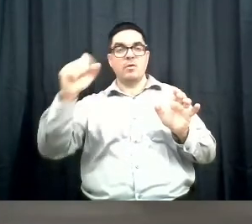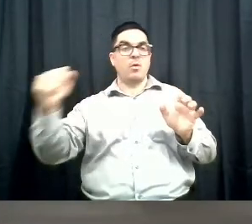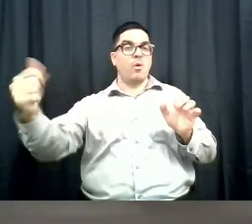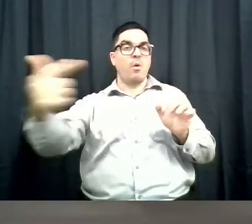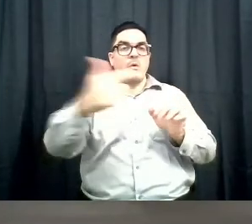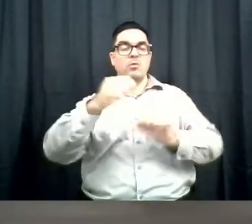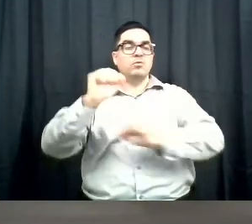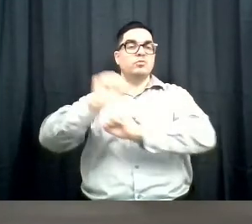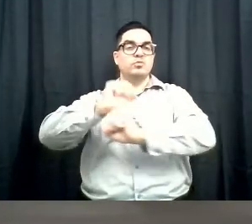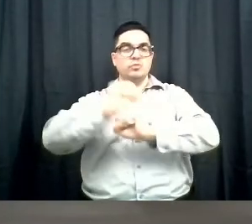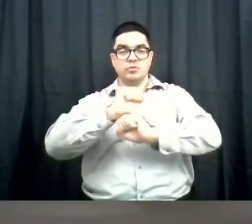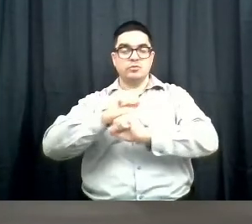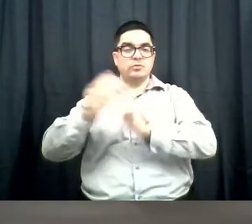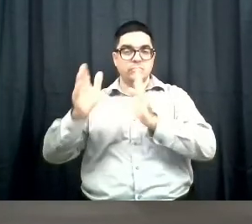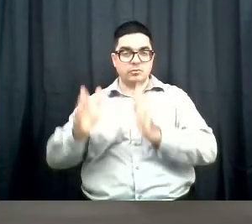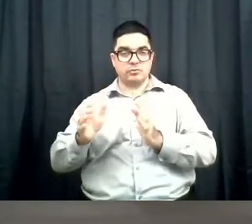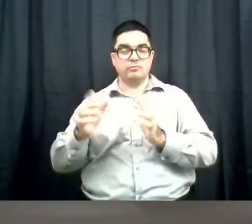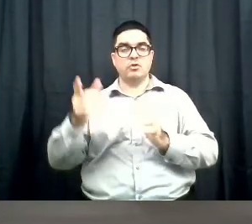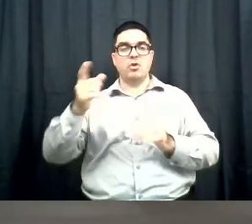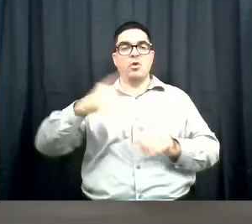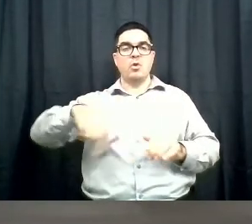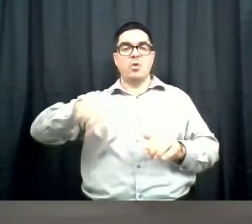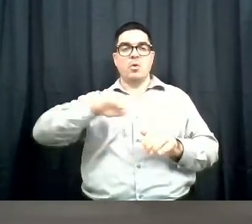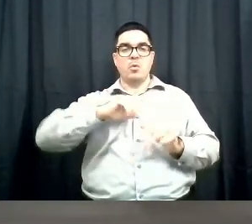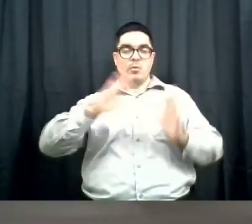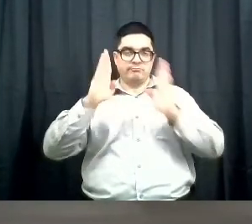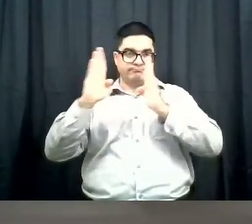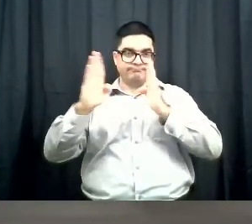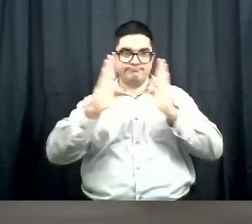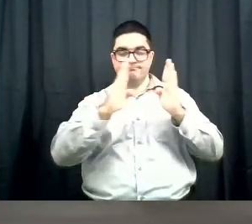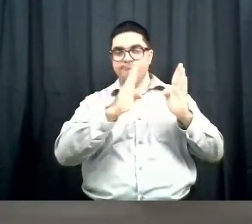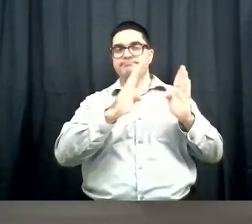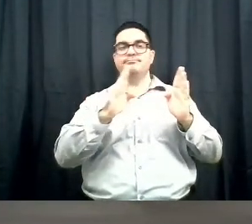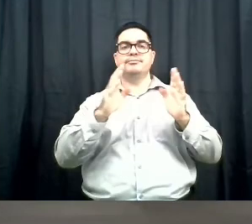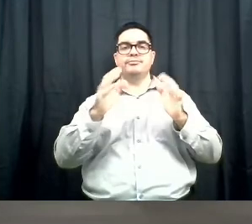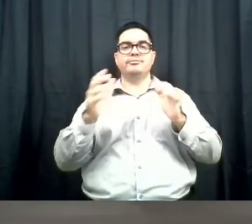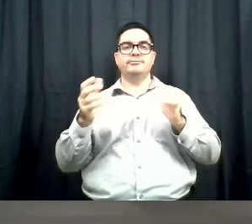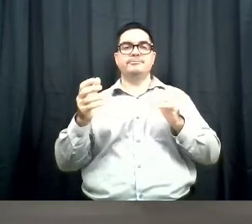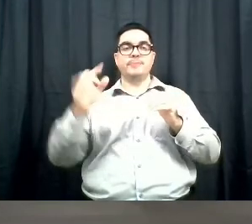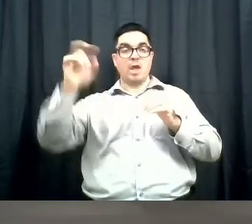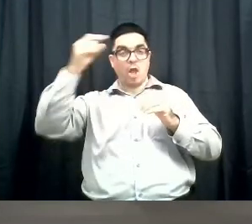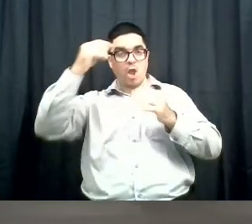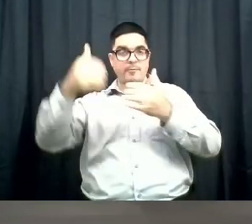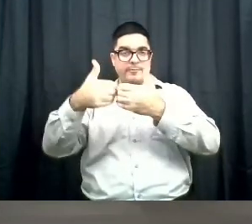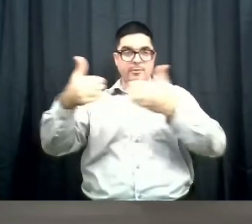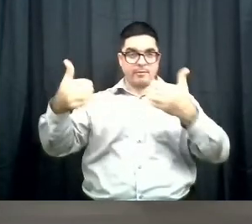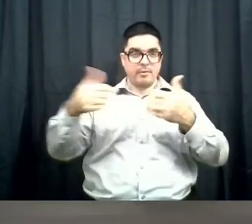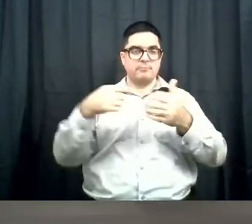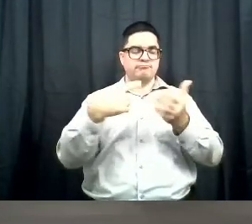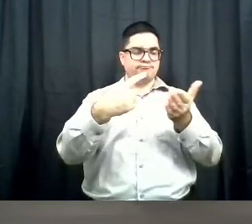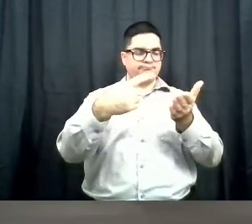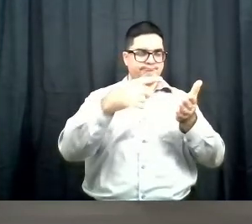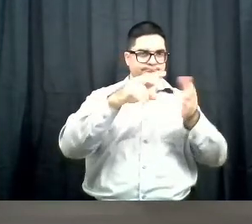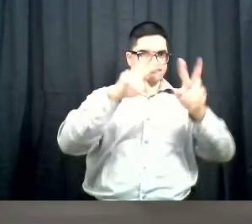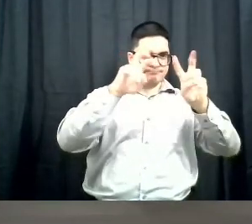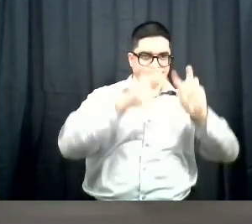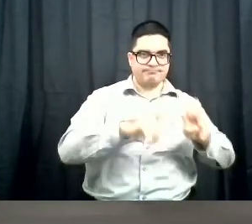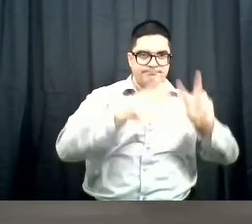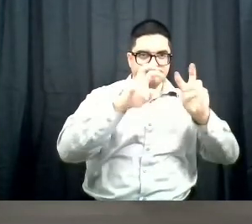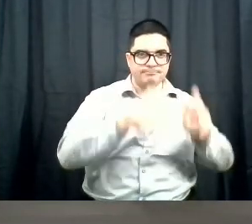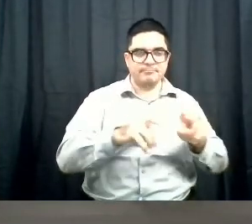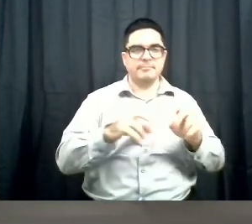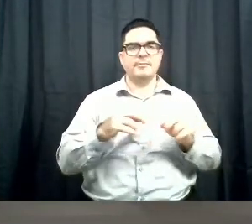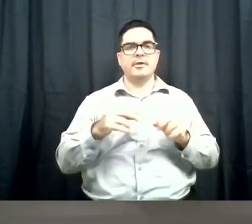with the government, and I'm going to pass the baton to Mr. Marrero to provide frontline workers with incremental bonuses